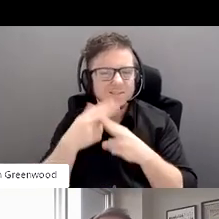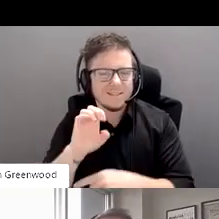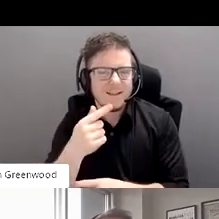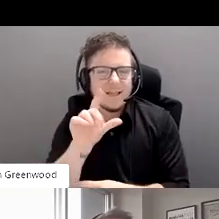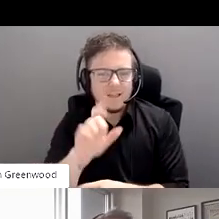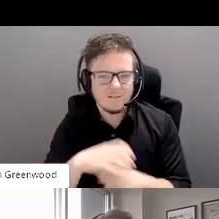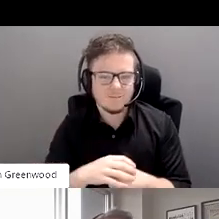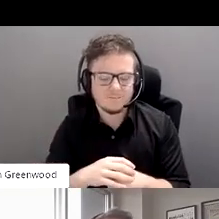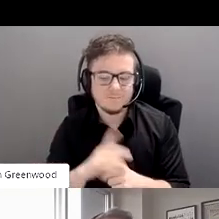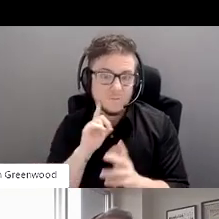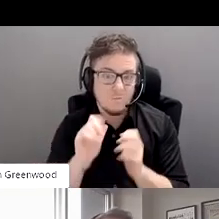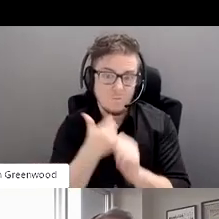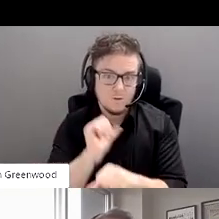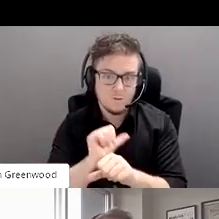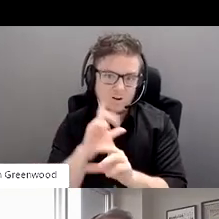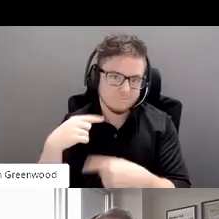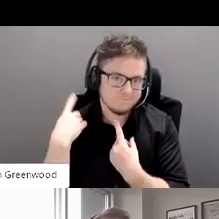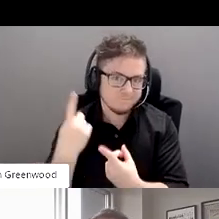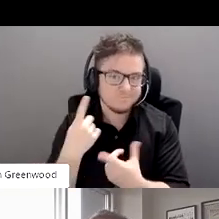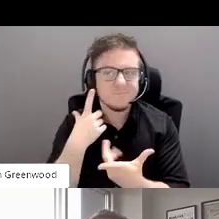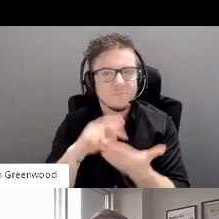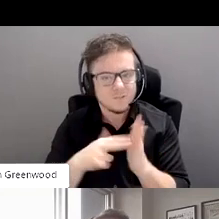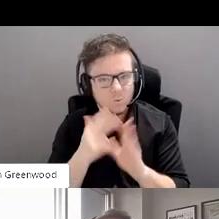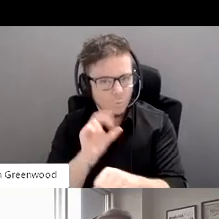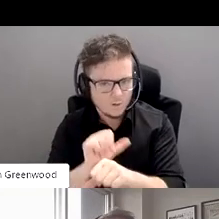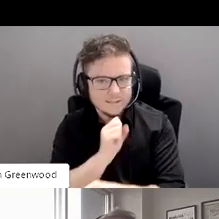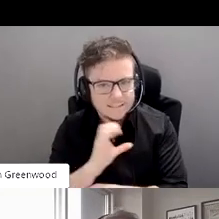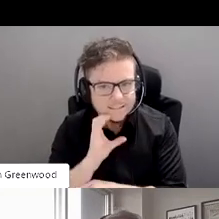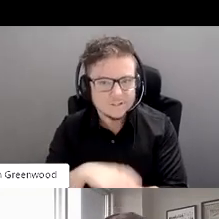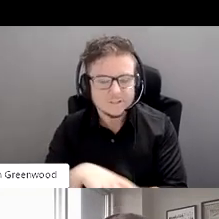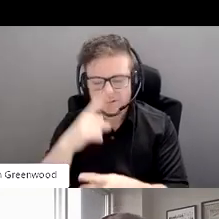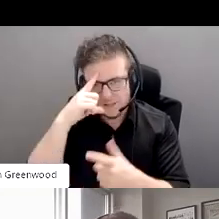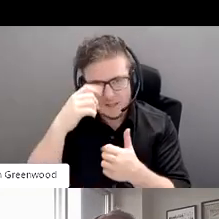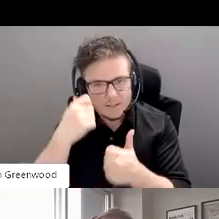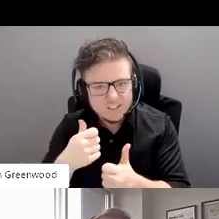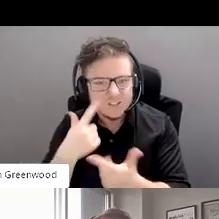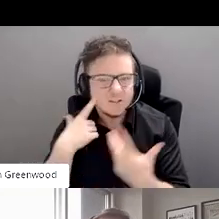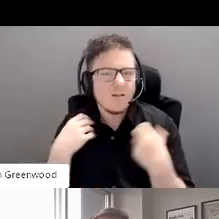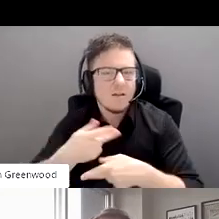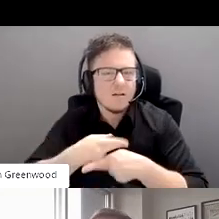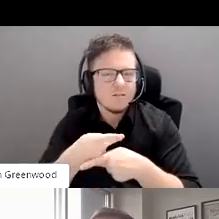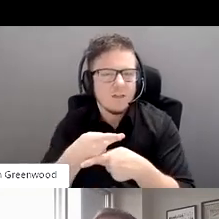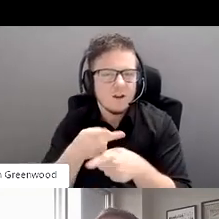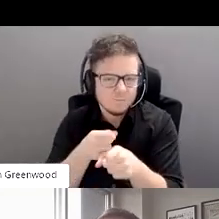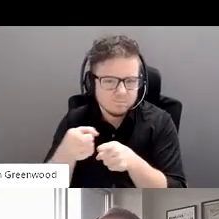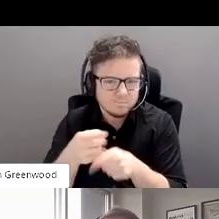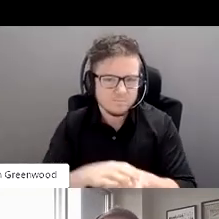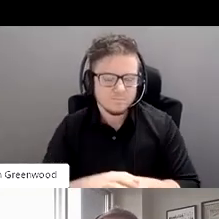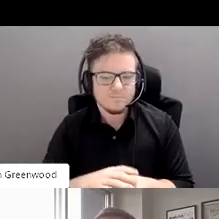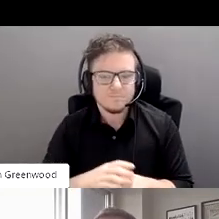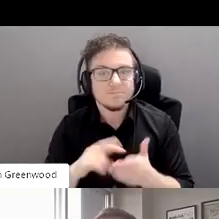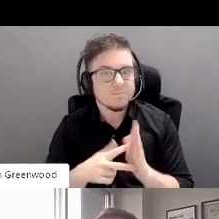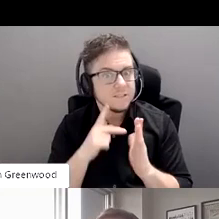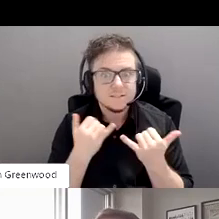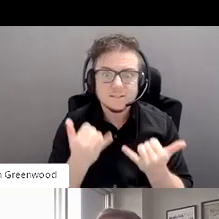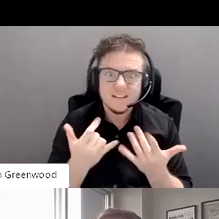lot of my career has included working within seniors care, dementia care, and the healthcare sectors. So I'm not here today